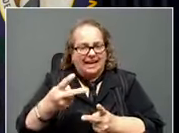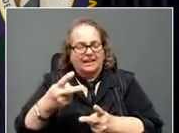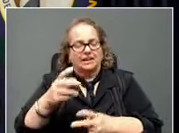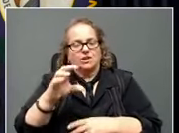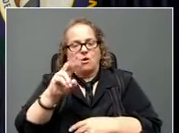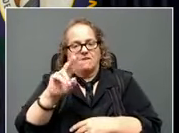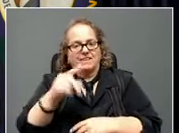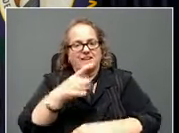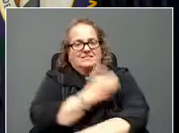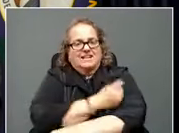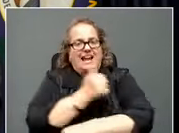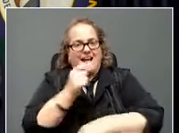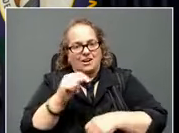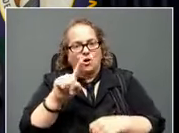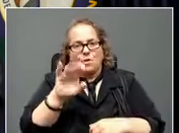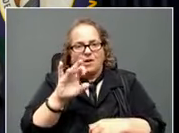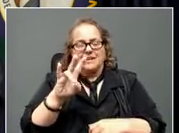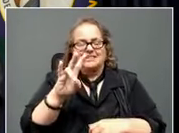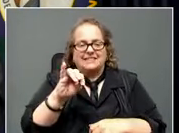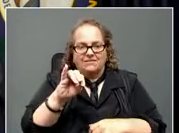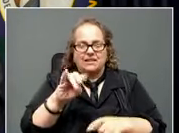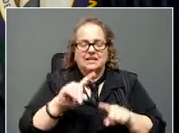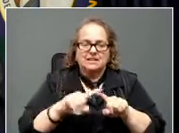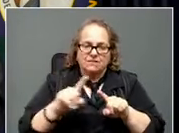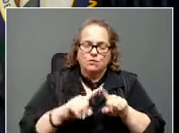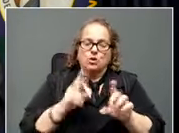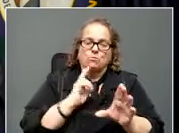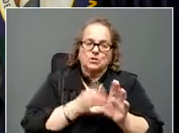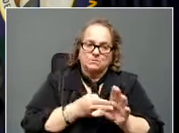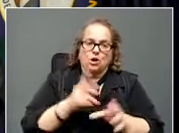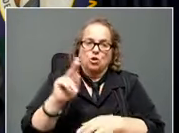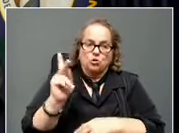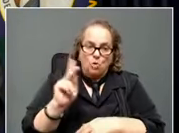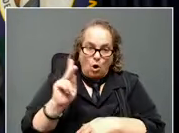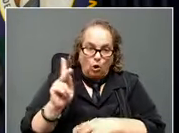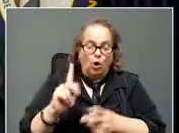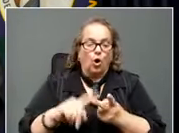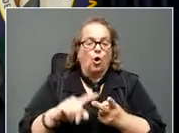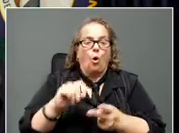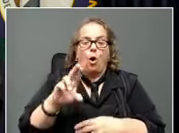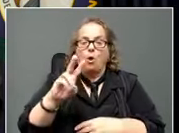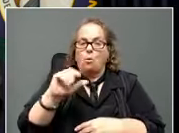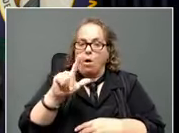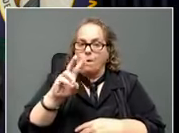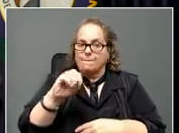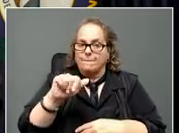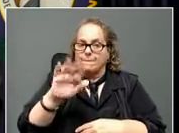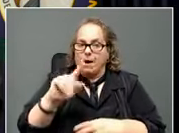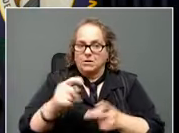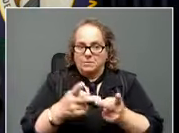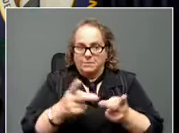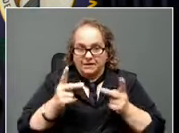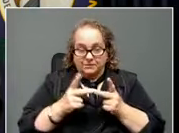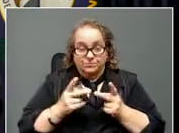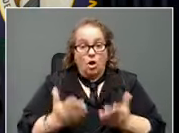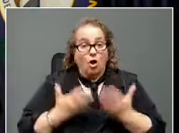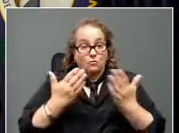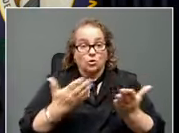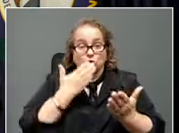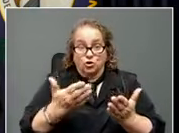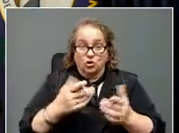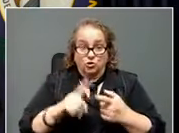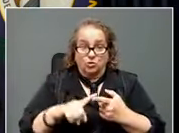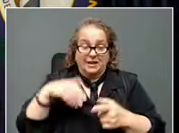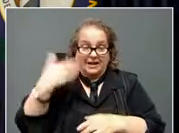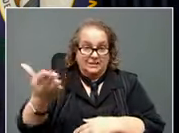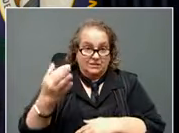the 170 participating Kroger or Walmart locations. The offer is good through next Friday. So if you